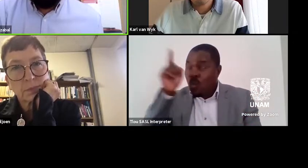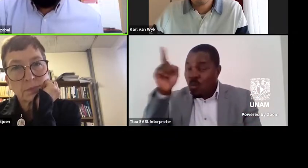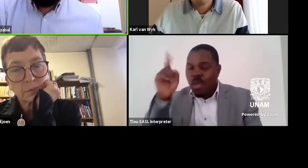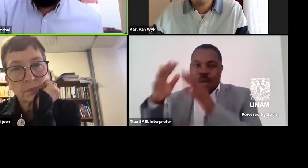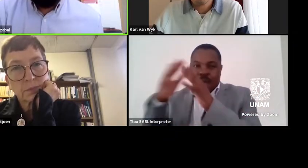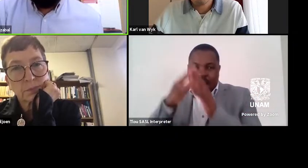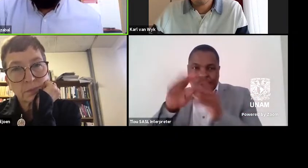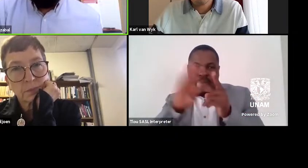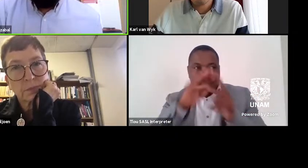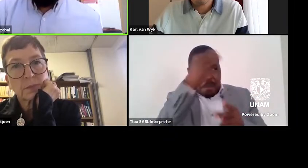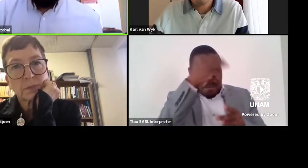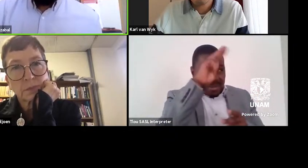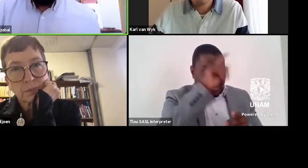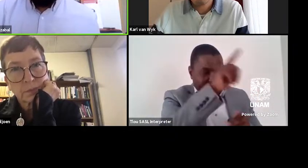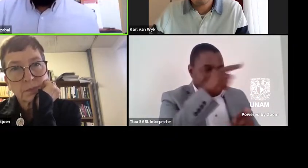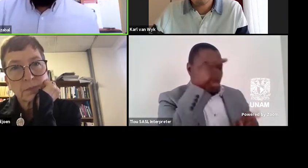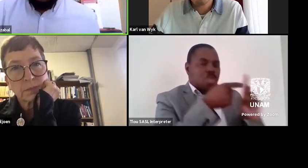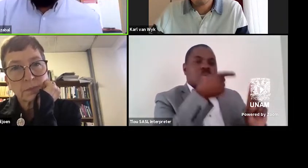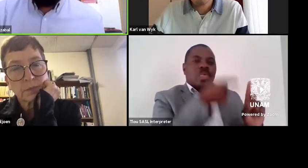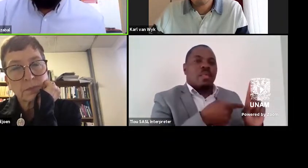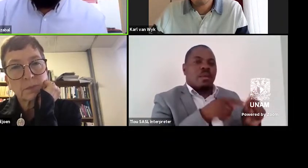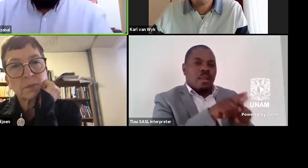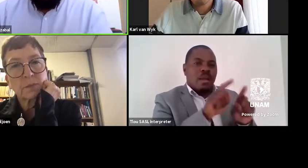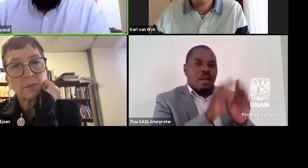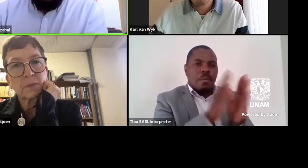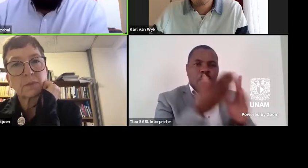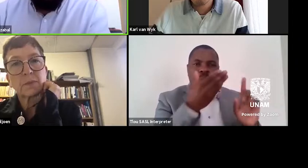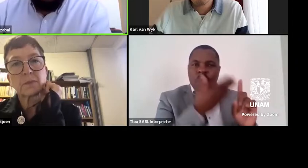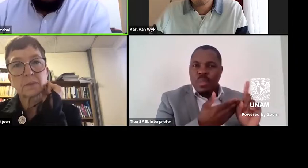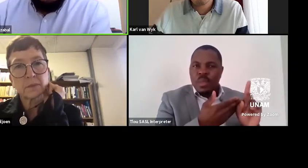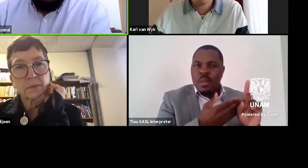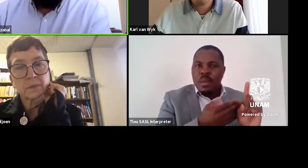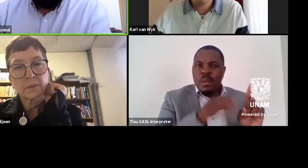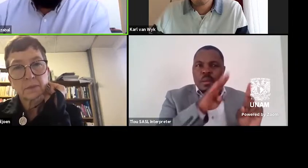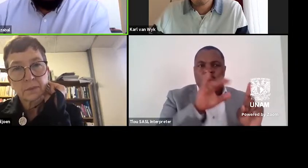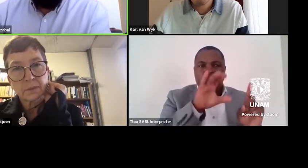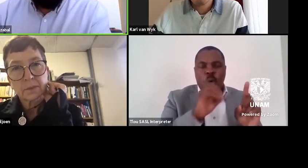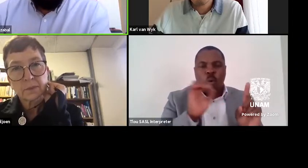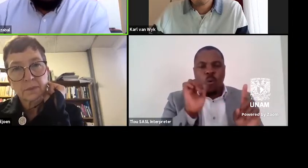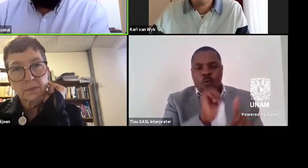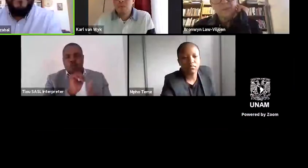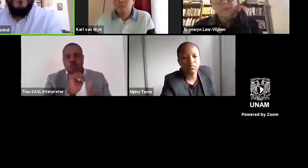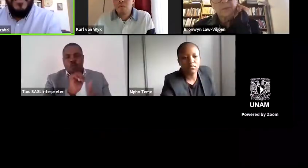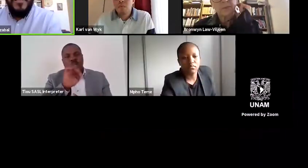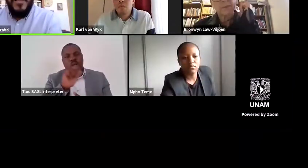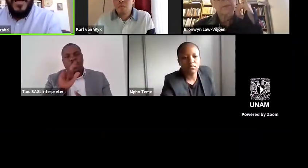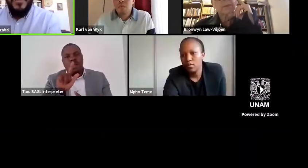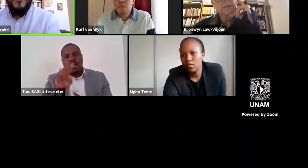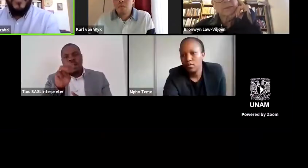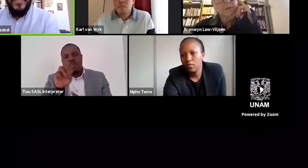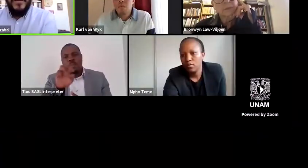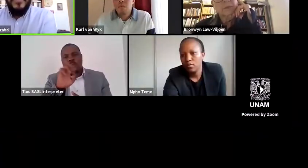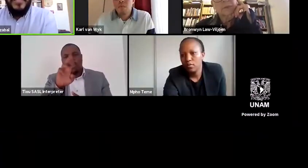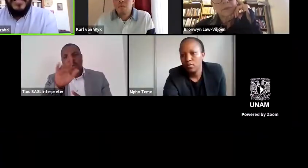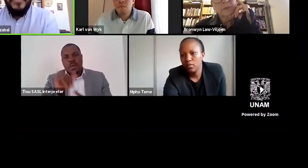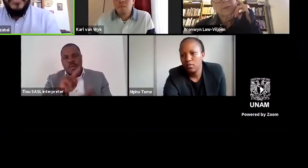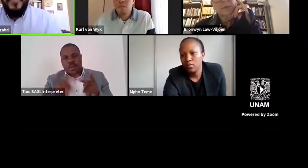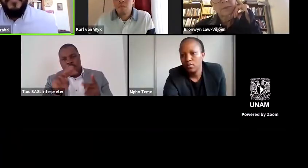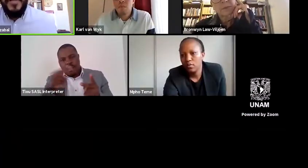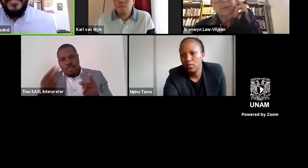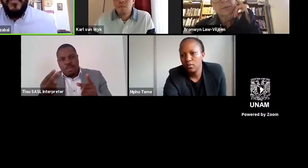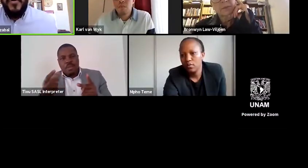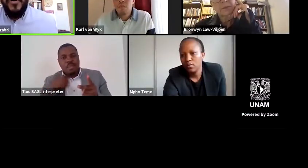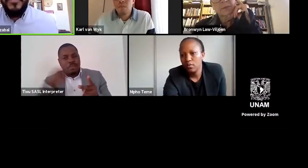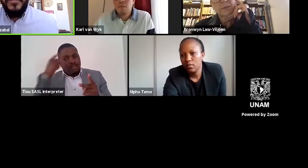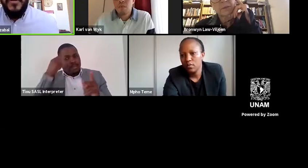and traditions. Books like The Empire of Neo-Memory and Transnational Battlefield are regarded as